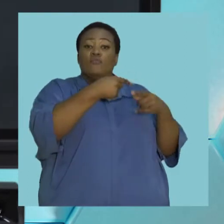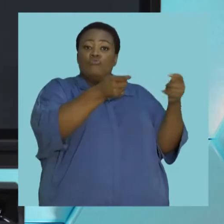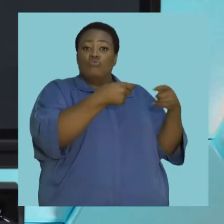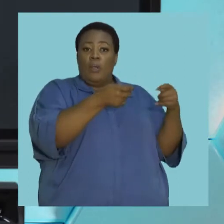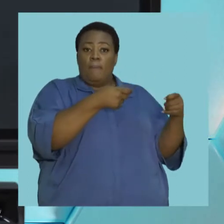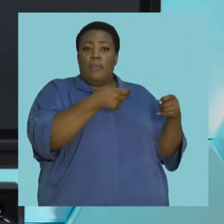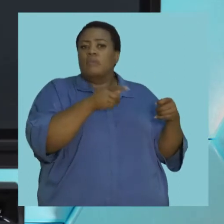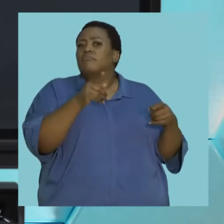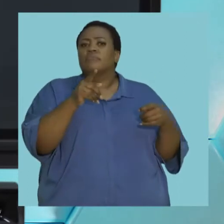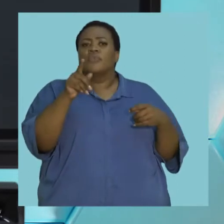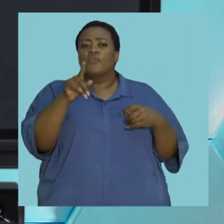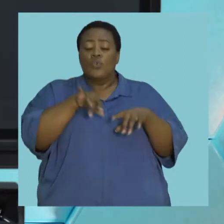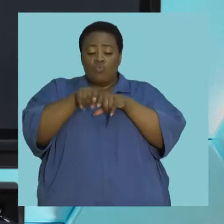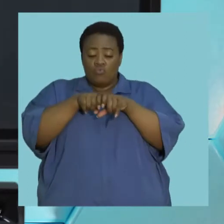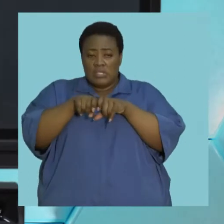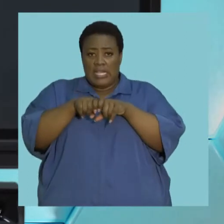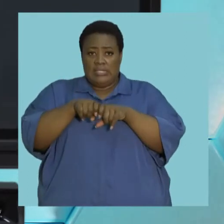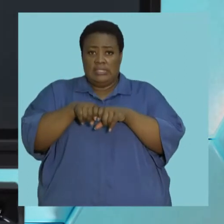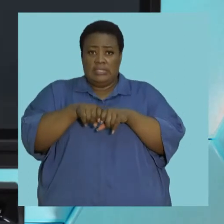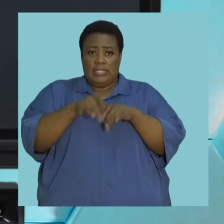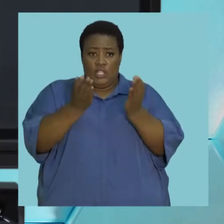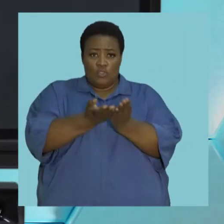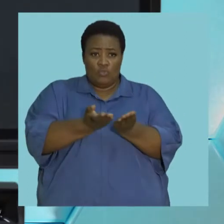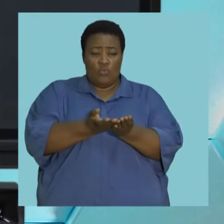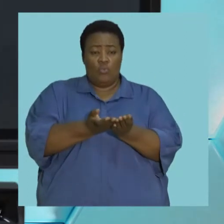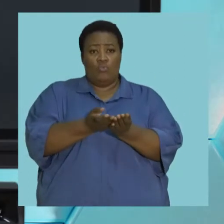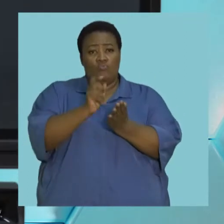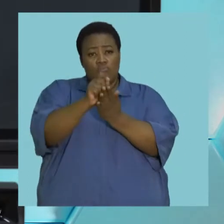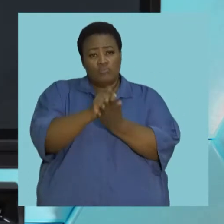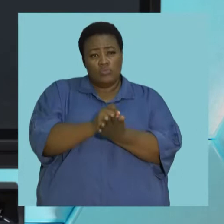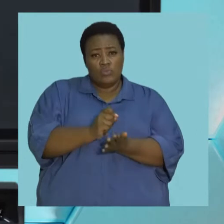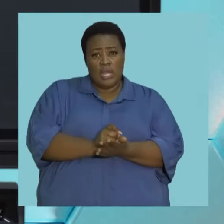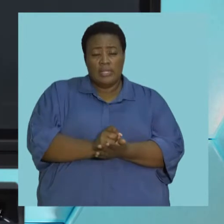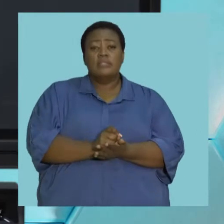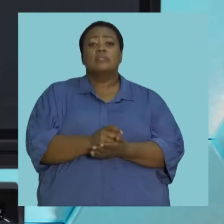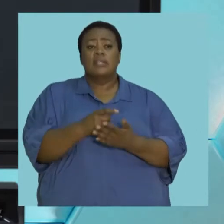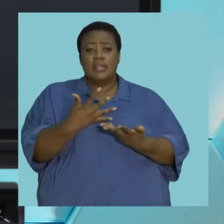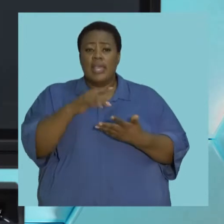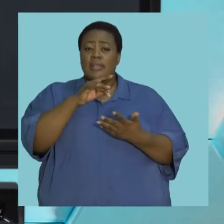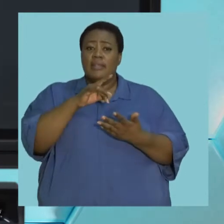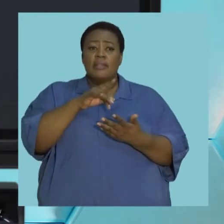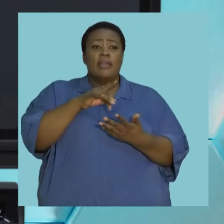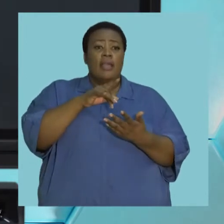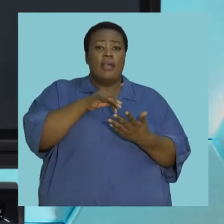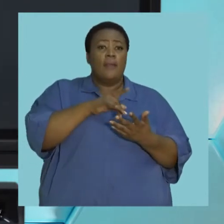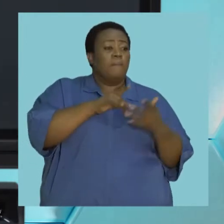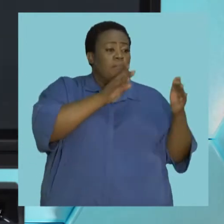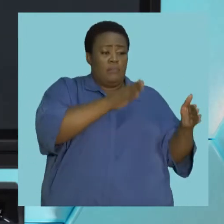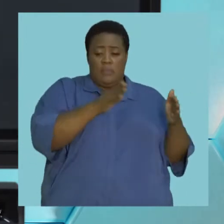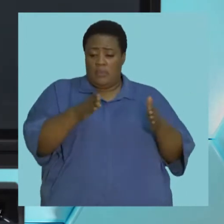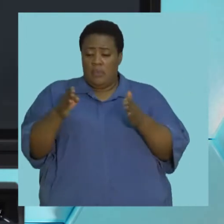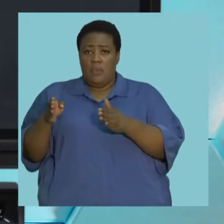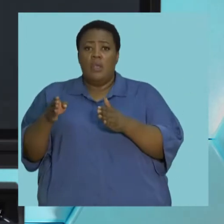when you write a test at school, that data is collected and it's used to generate a promotion mark at the end of the year, that